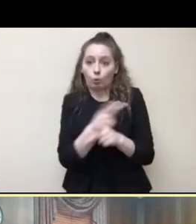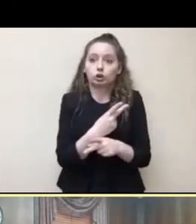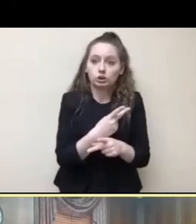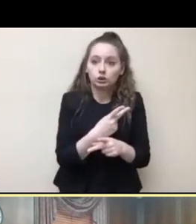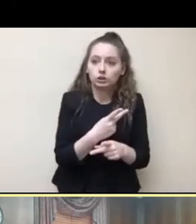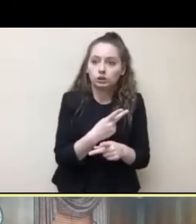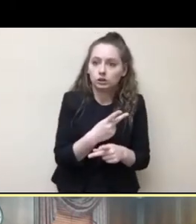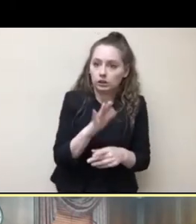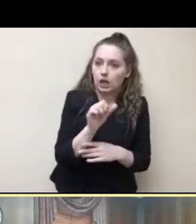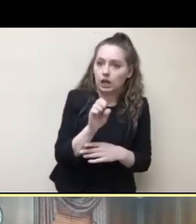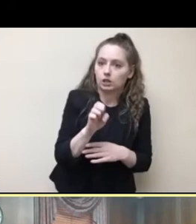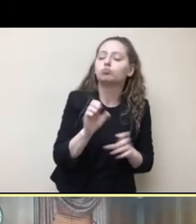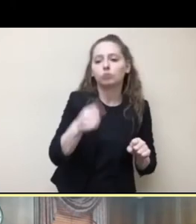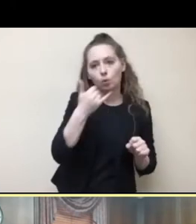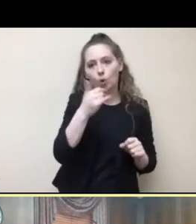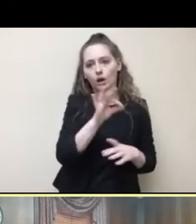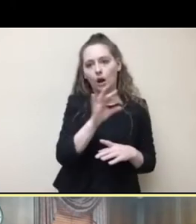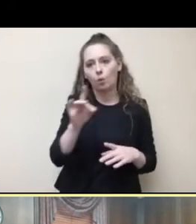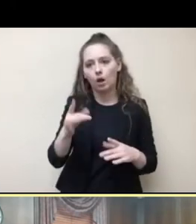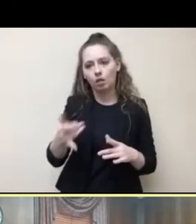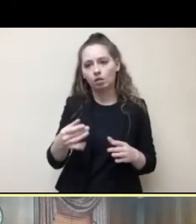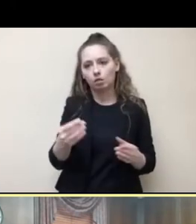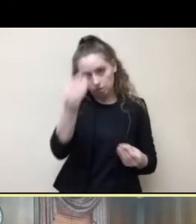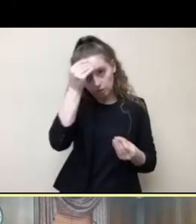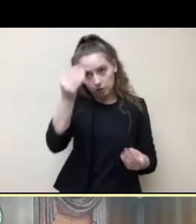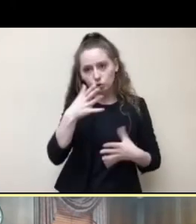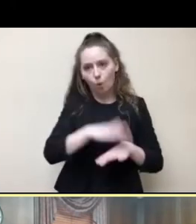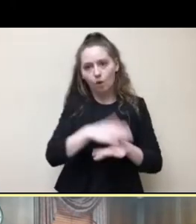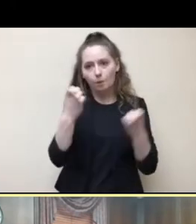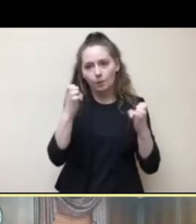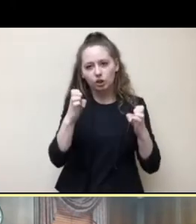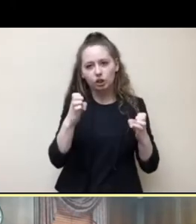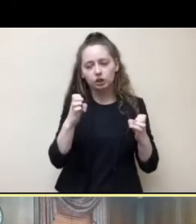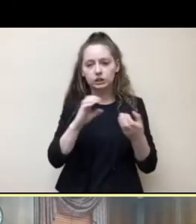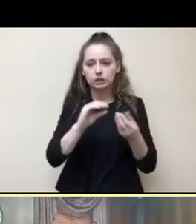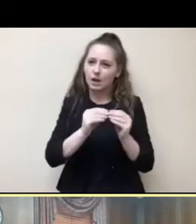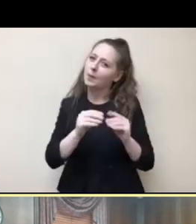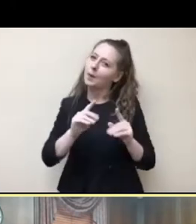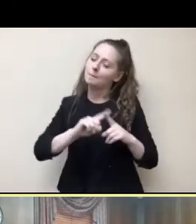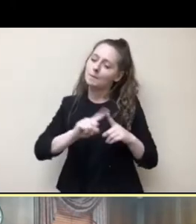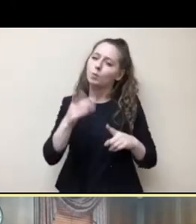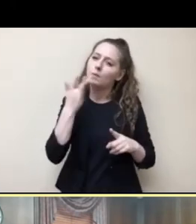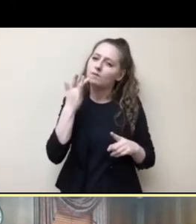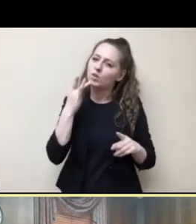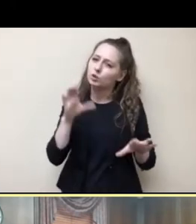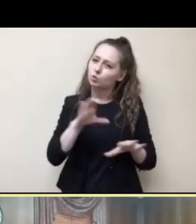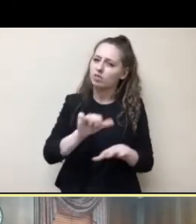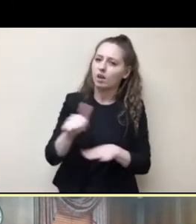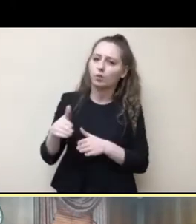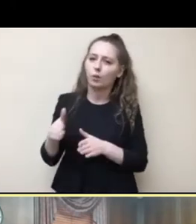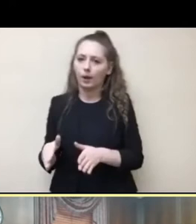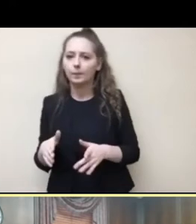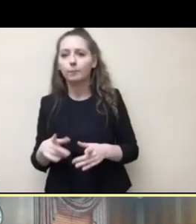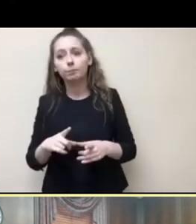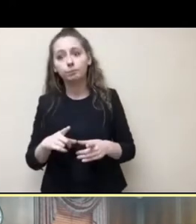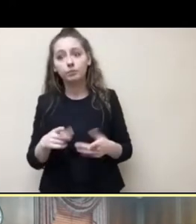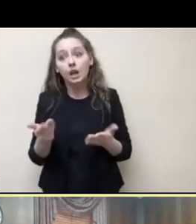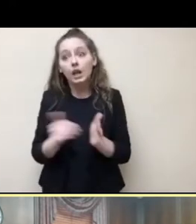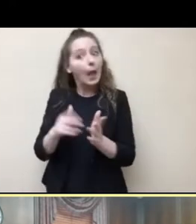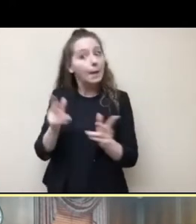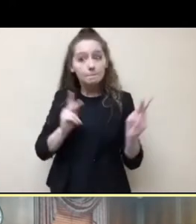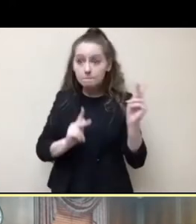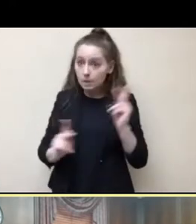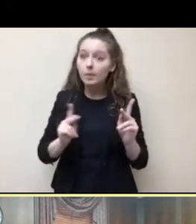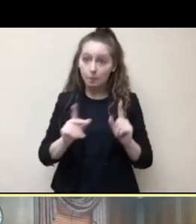and let us know through that emergency number. But we prefer you go the other routes. And again, people have been very responsive, Mayor. The businesses have been